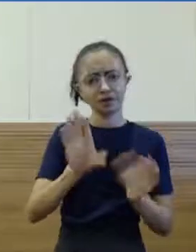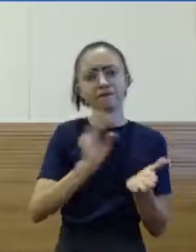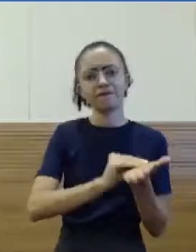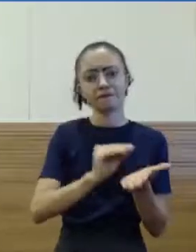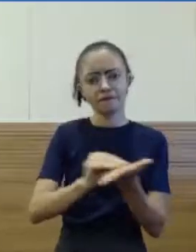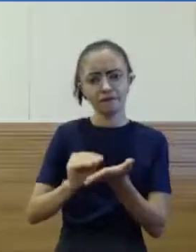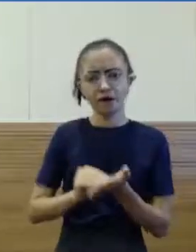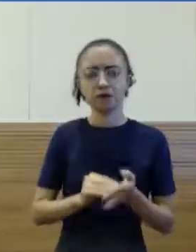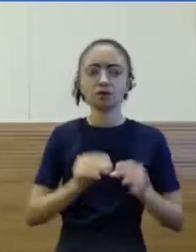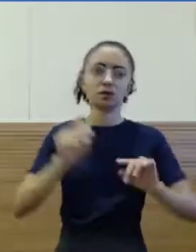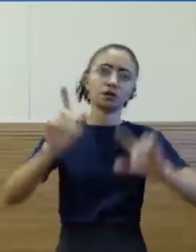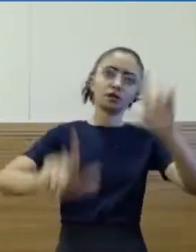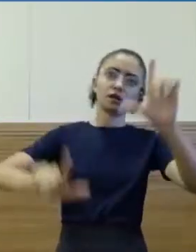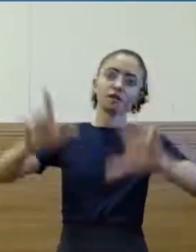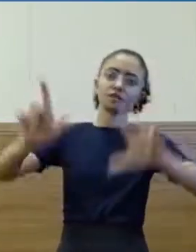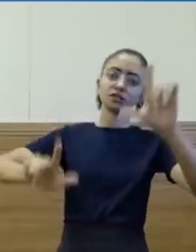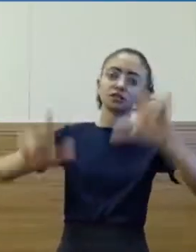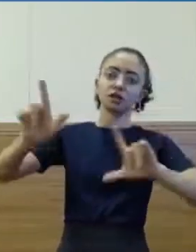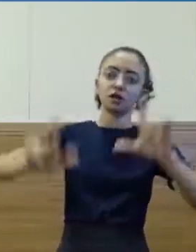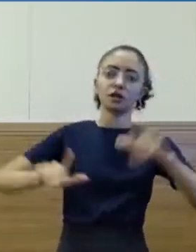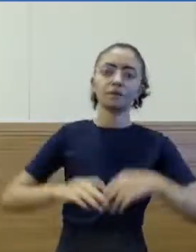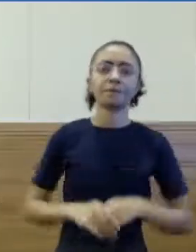although we are on TV and